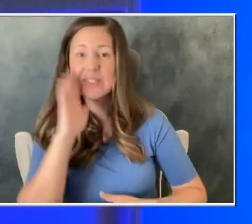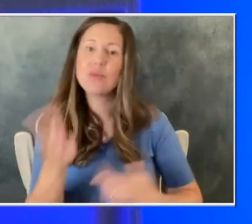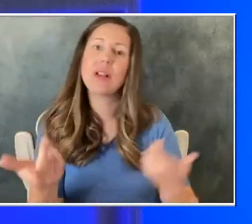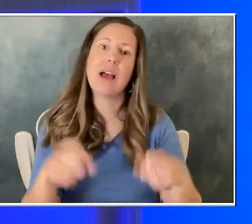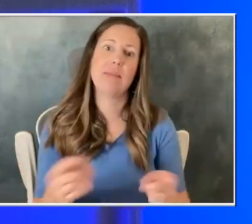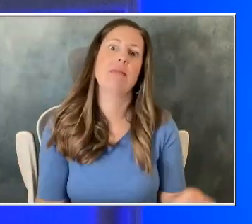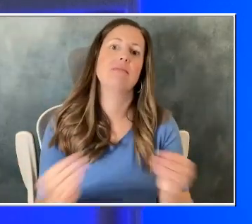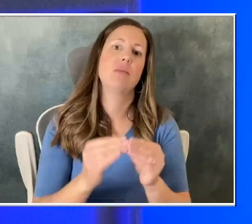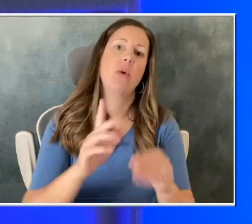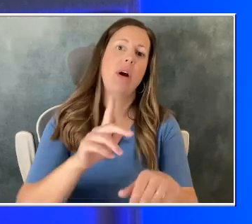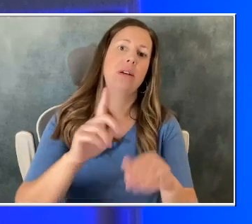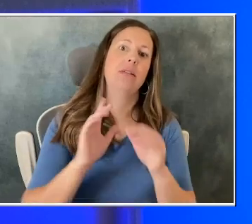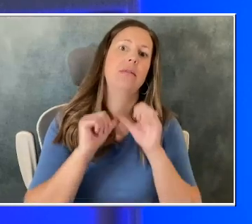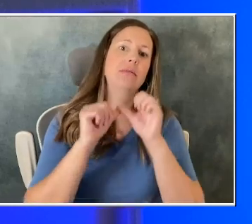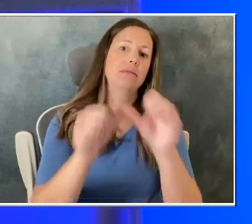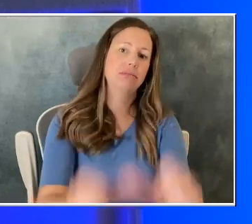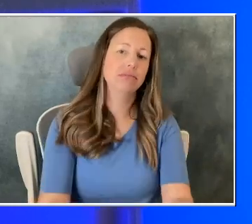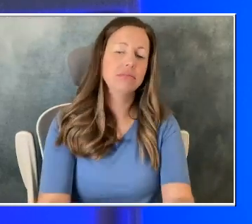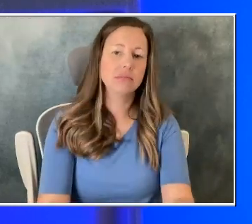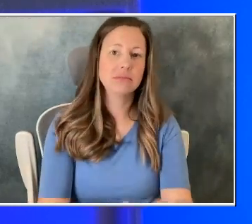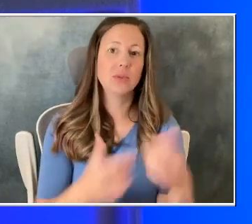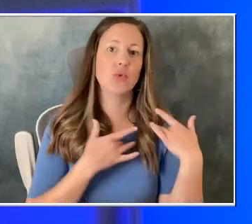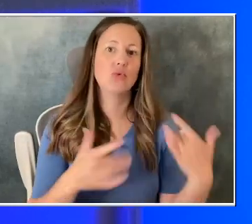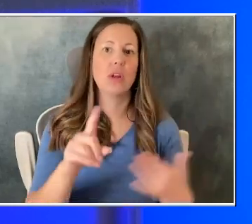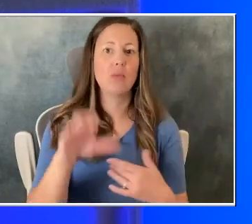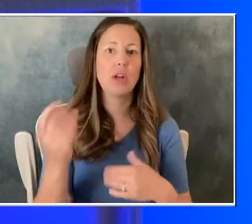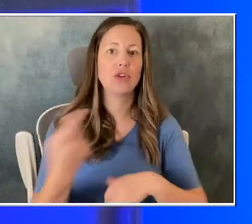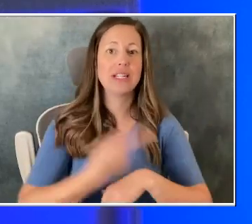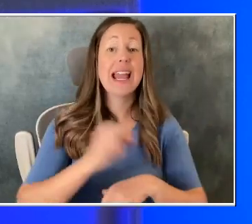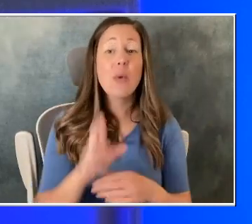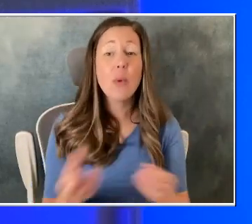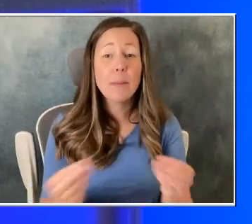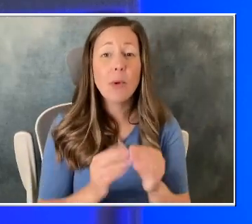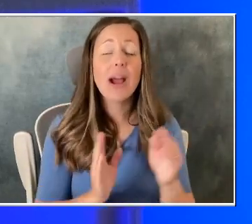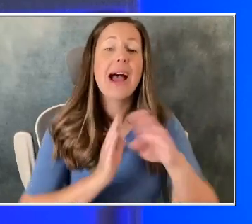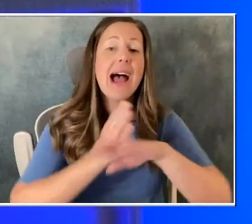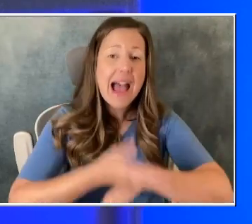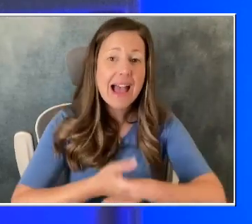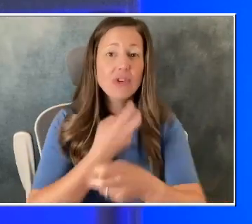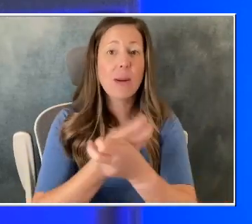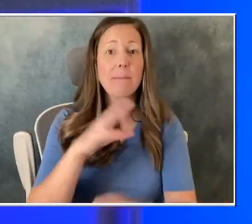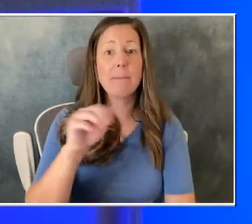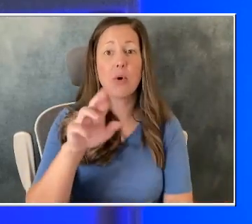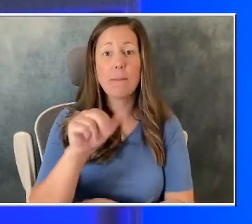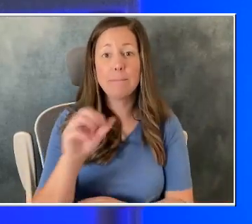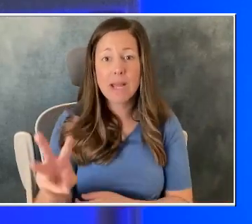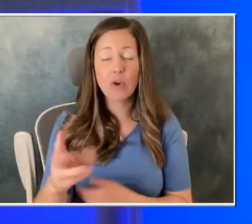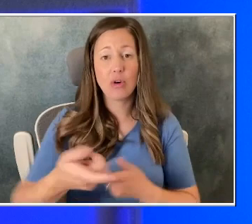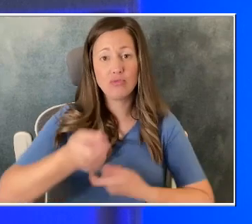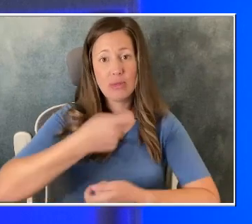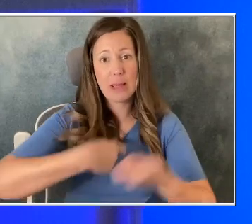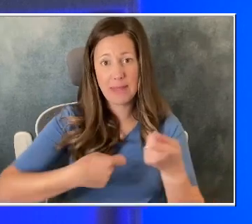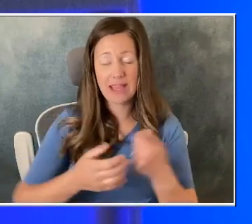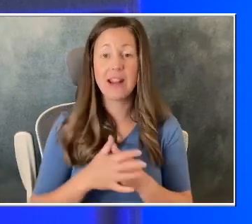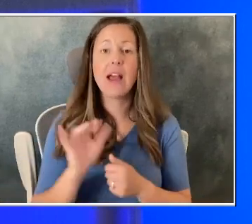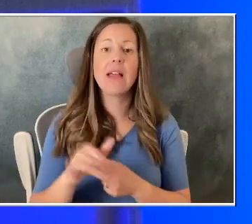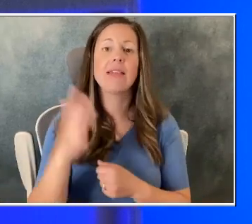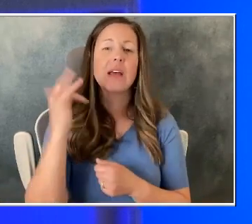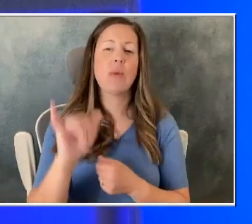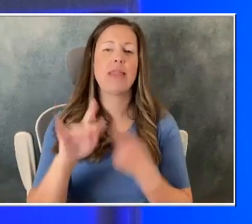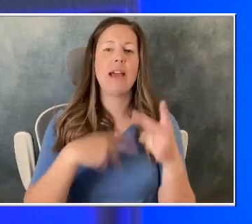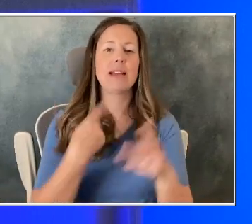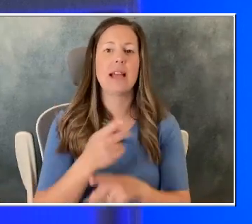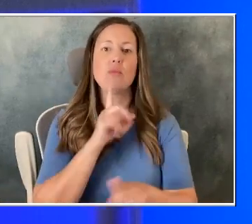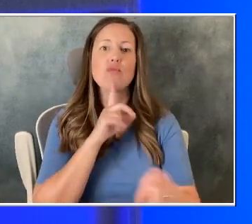after 100 days or later after the bone marrow transplantation. And that type of reaction can mimic